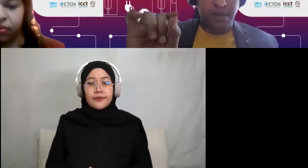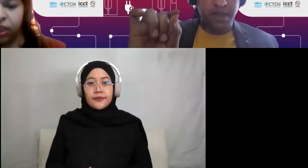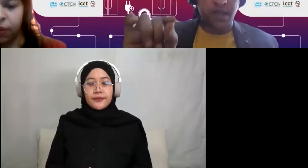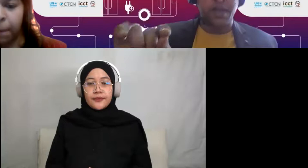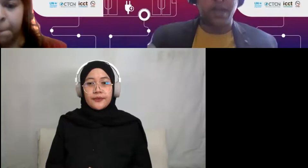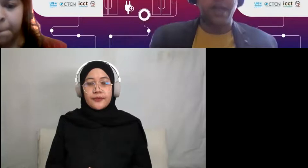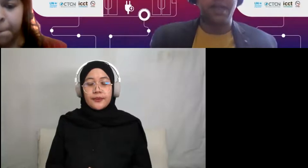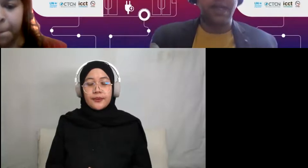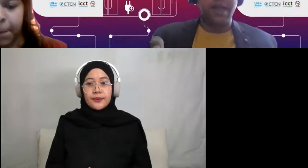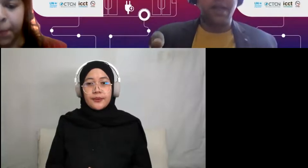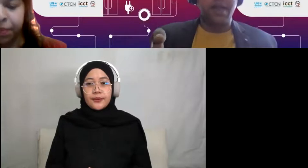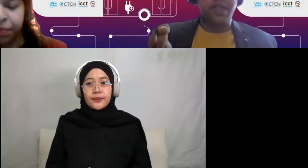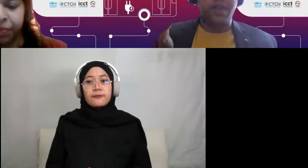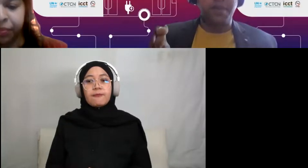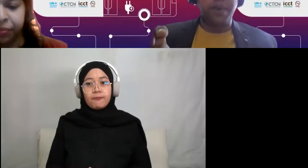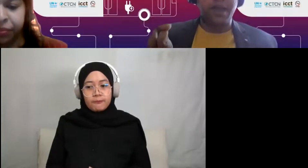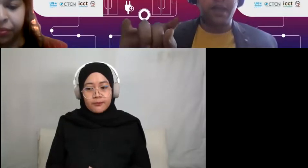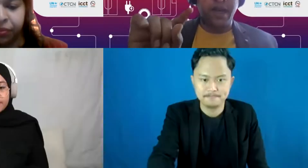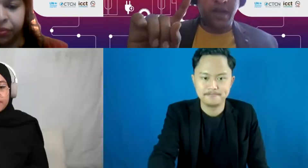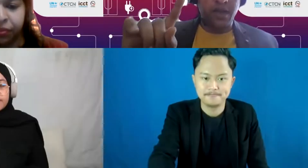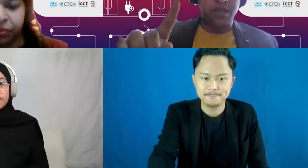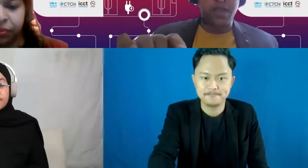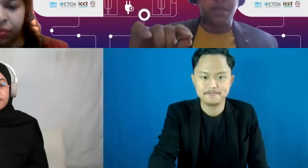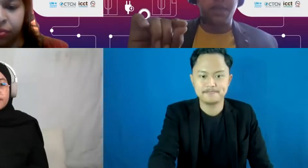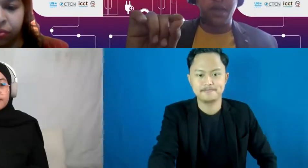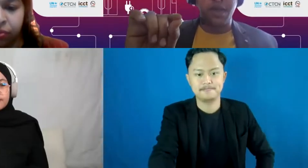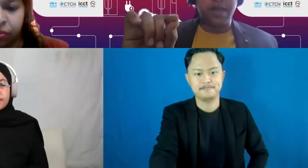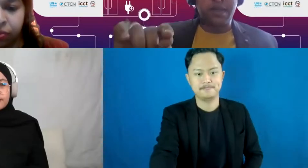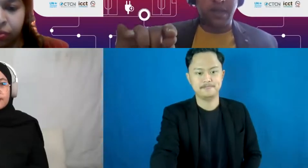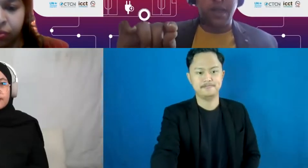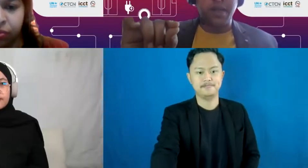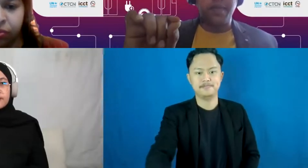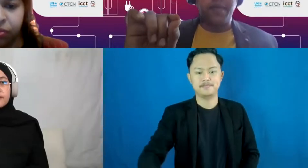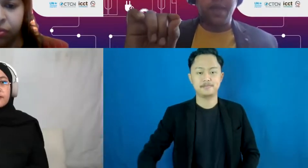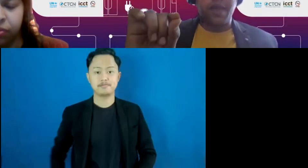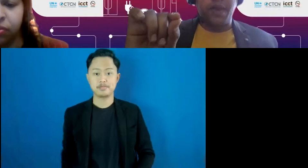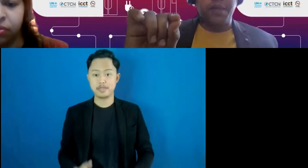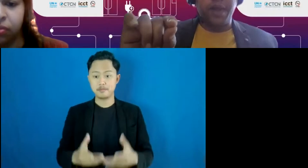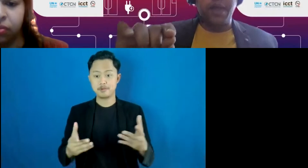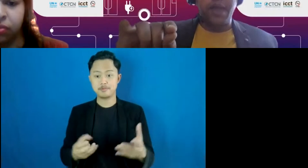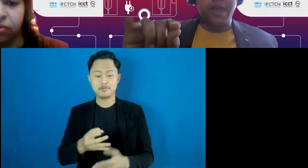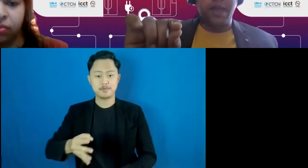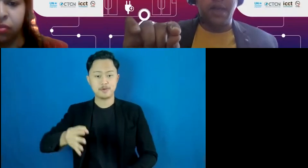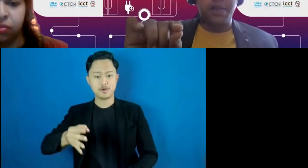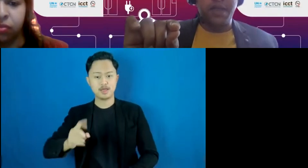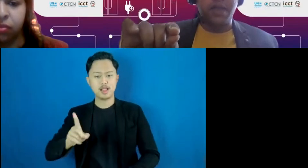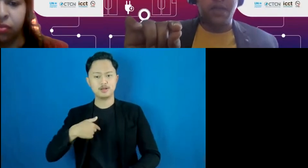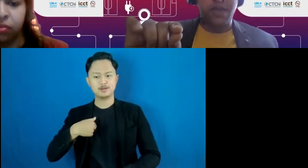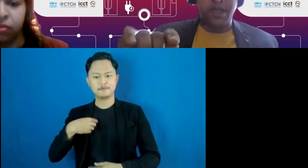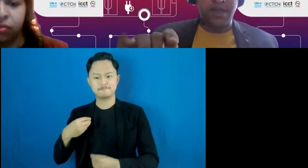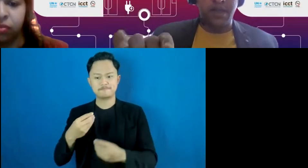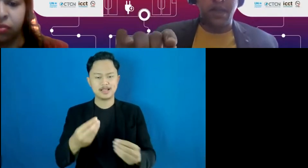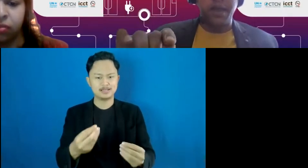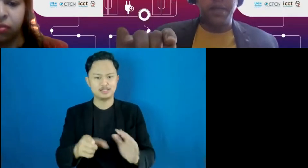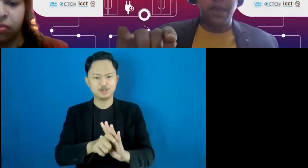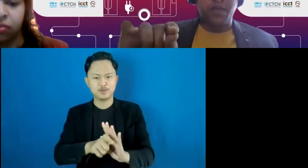a public servant takes, which is impacting the entire ecosystem of the city. If I bring AC electric bus into